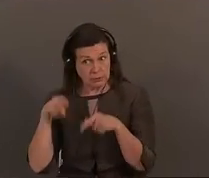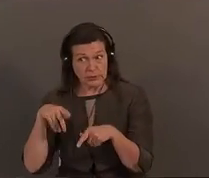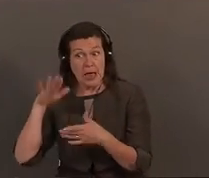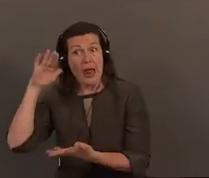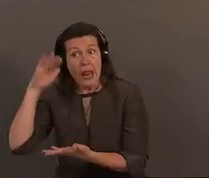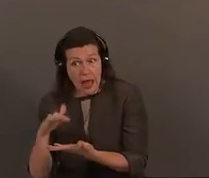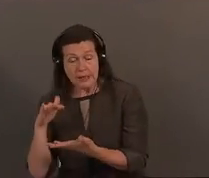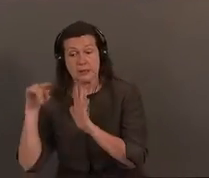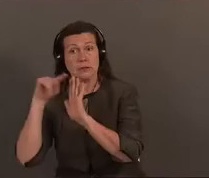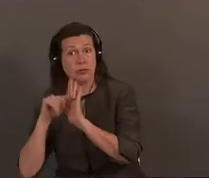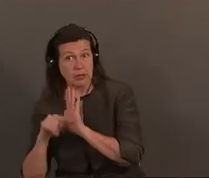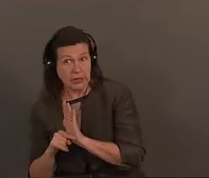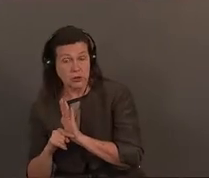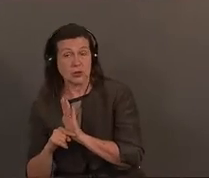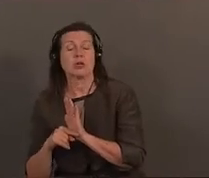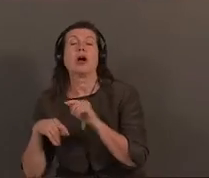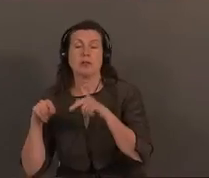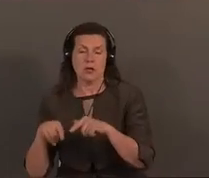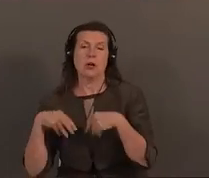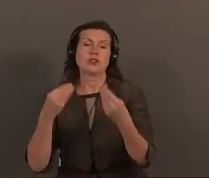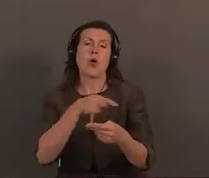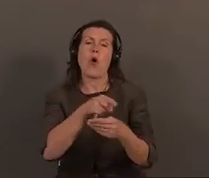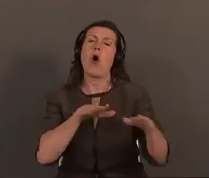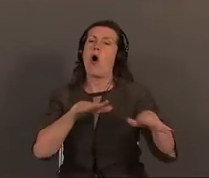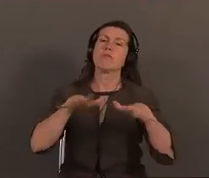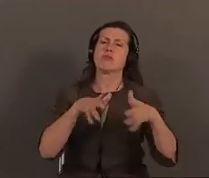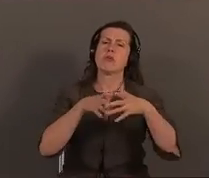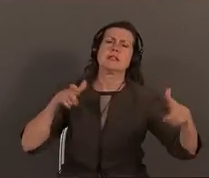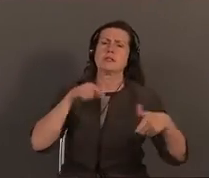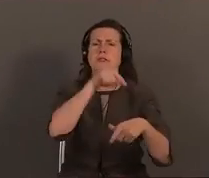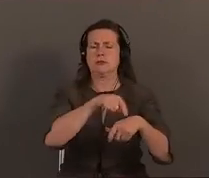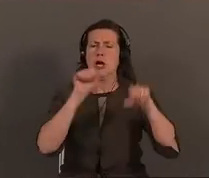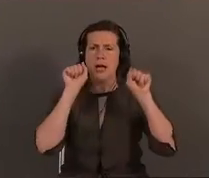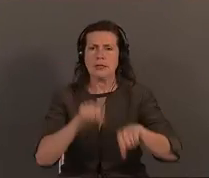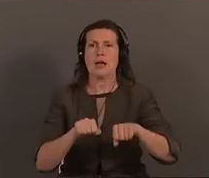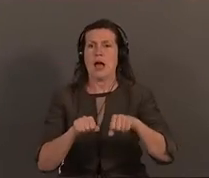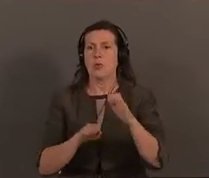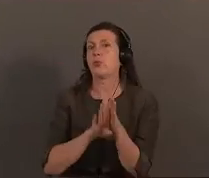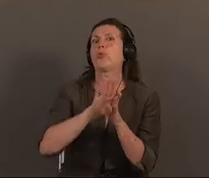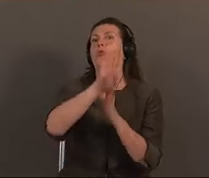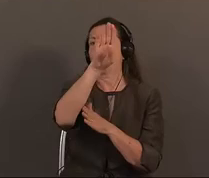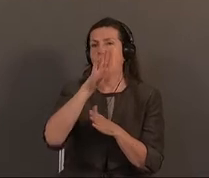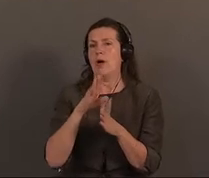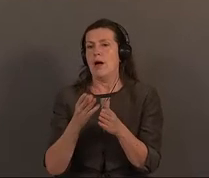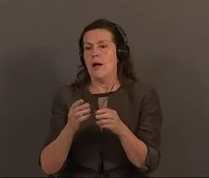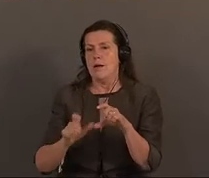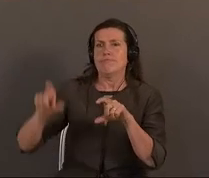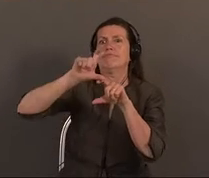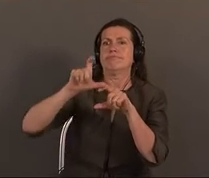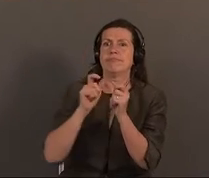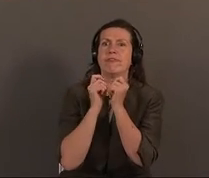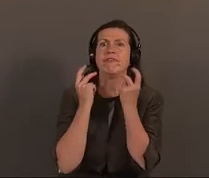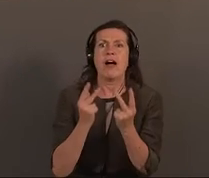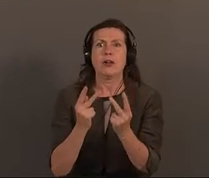enable operators to indeed develop added value technology. Now that with